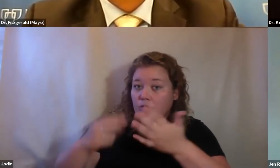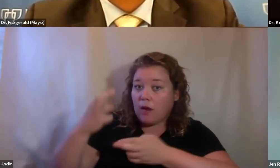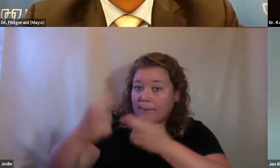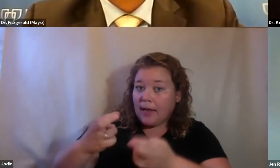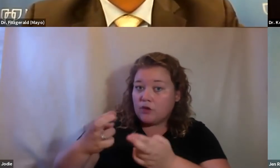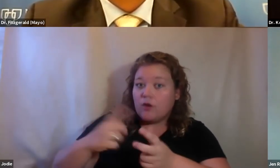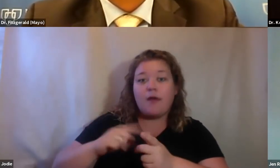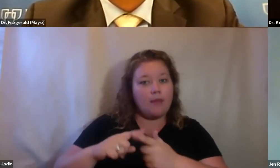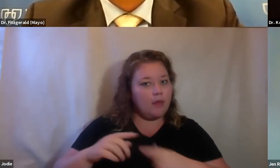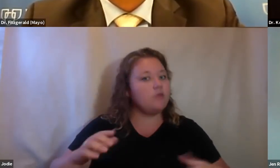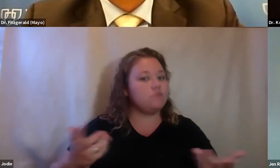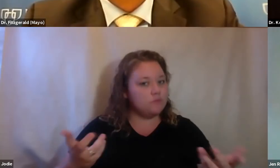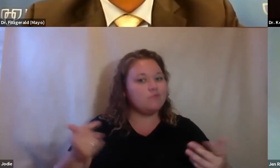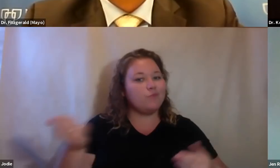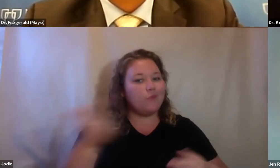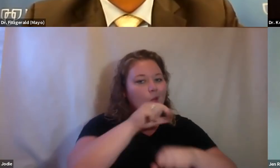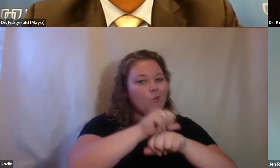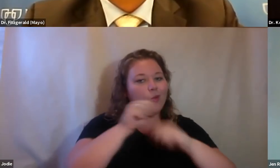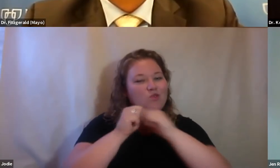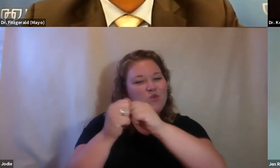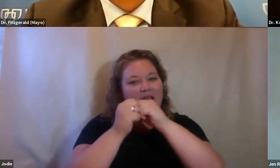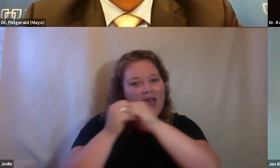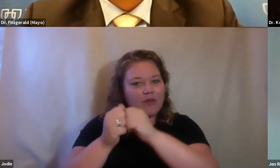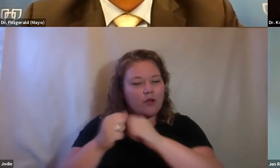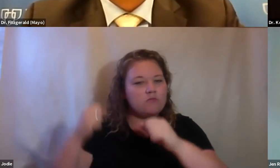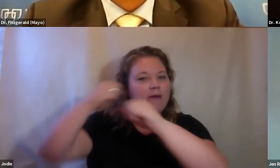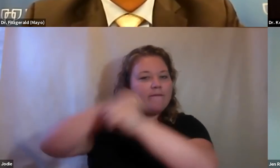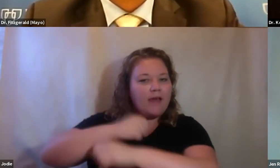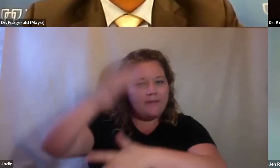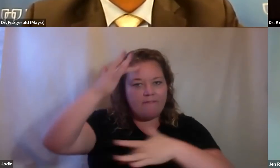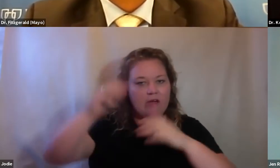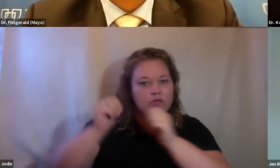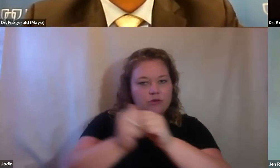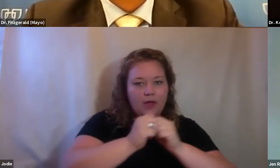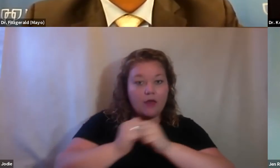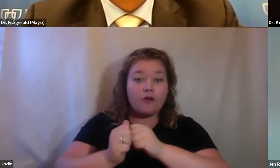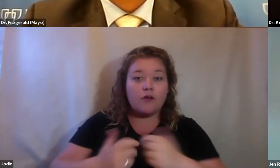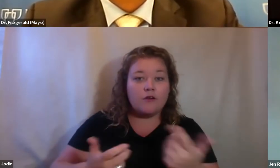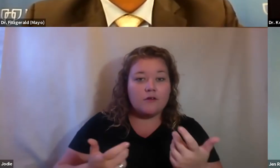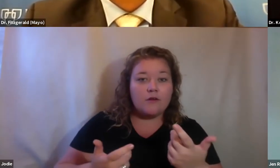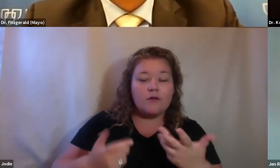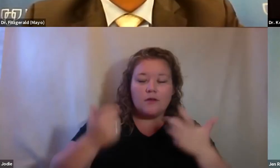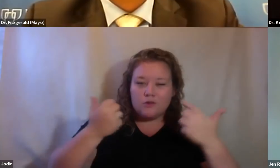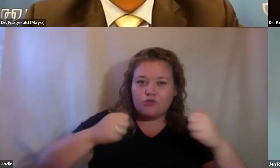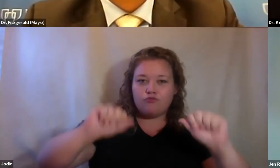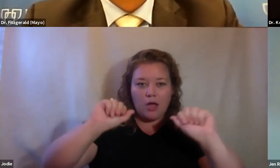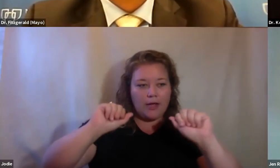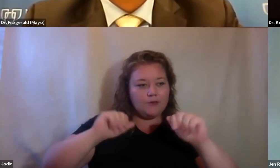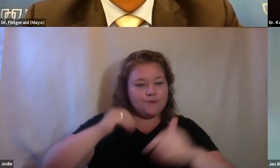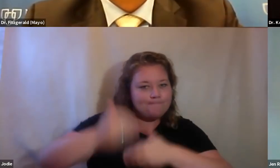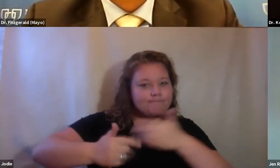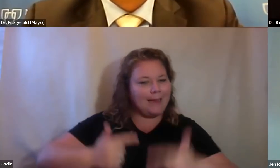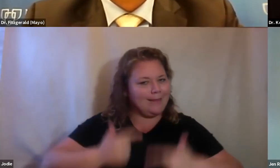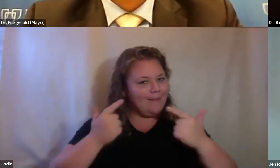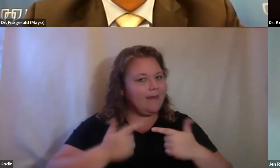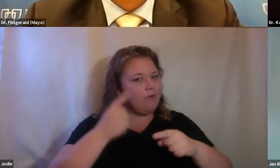work together to be accountable to fighting this virus together and trying to live appropriately while doing so.